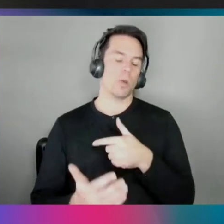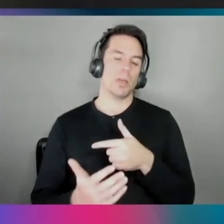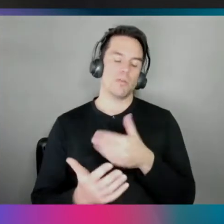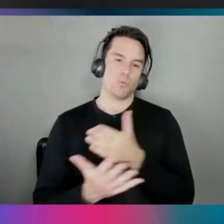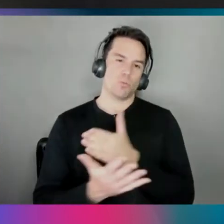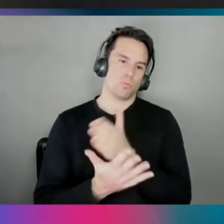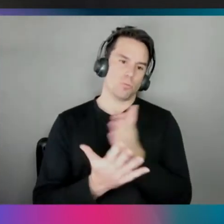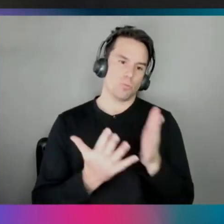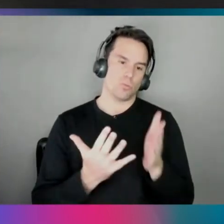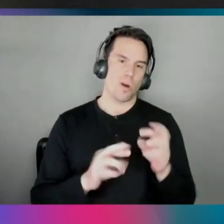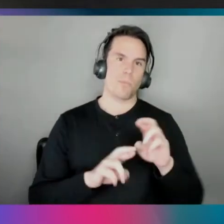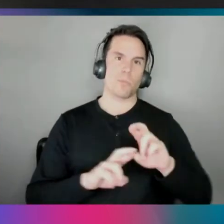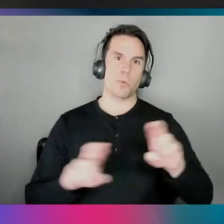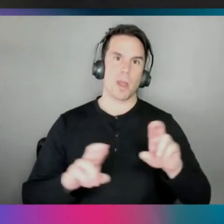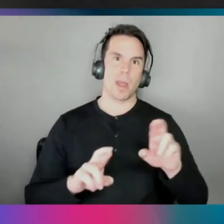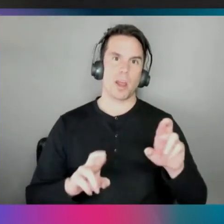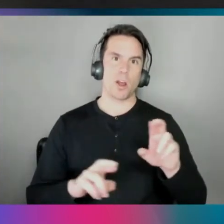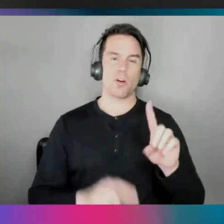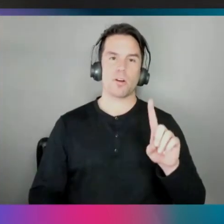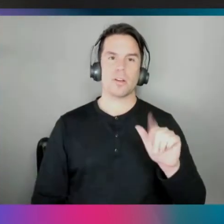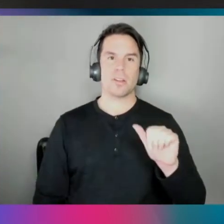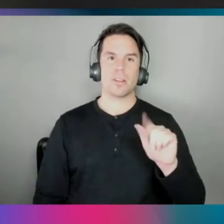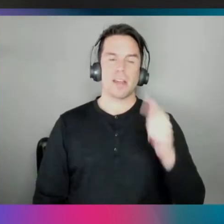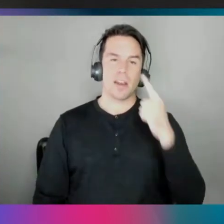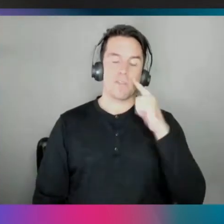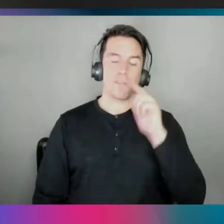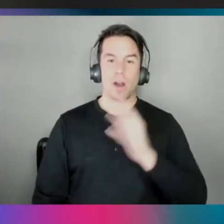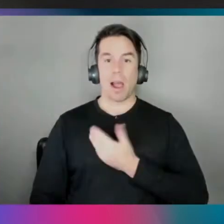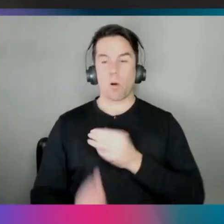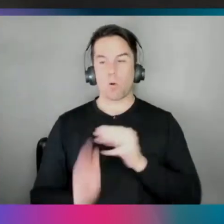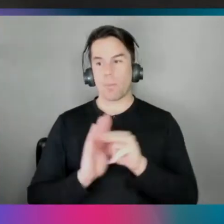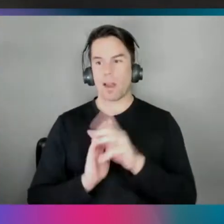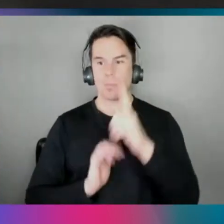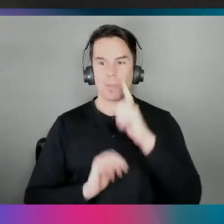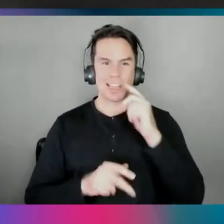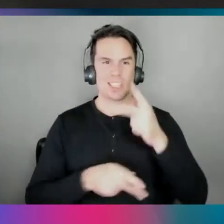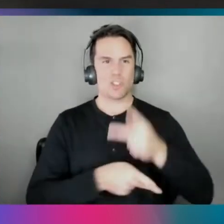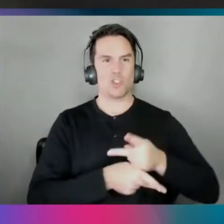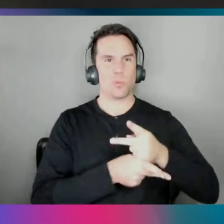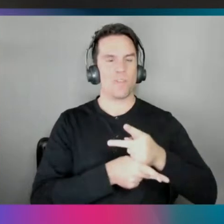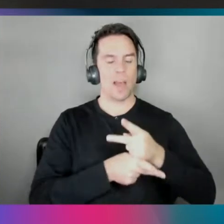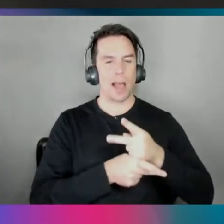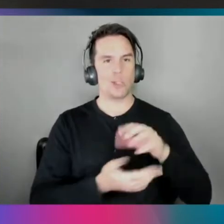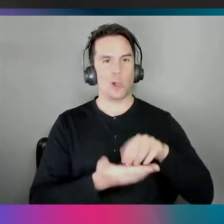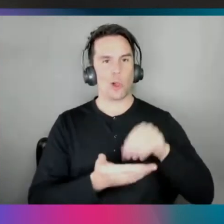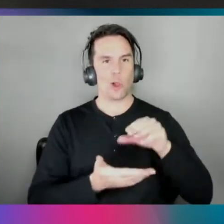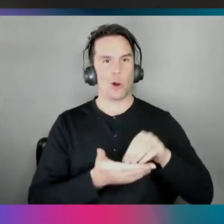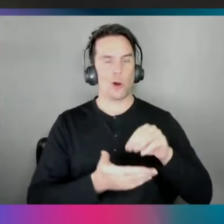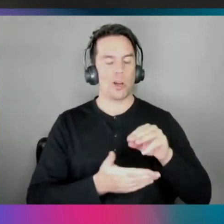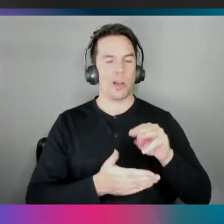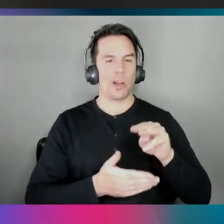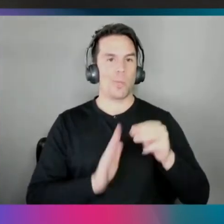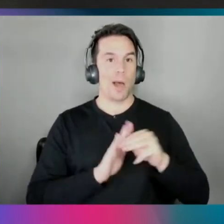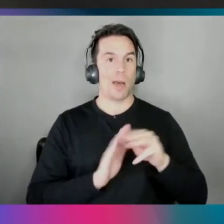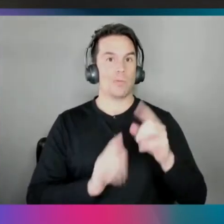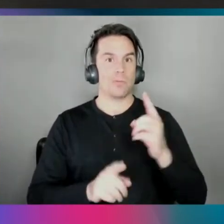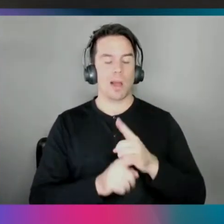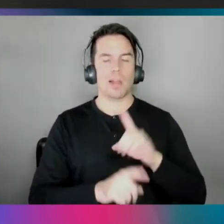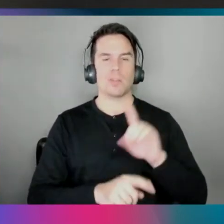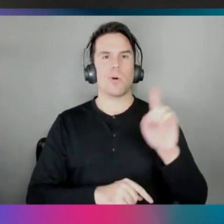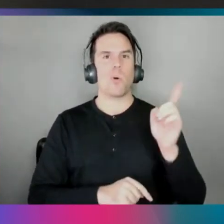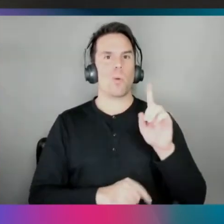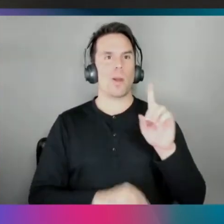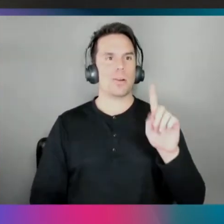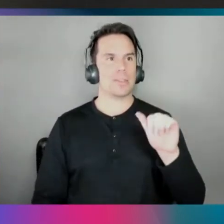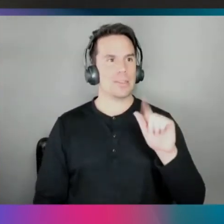is supervised learning algorithm, right? So we have a couple things. We have to say where the label is that we're trying to use to predict, et cetera. So